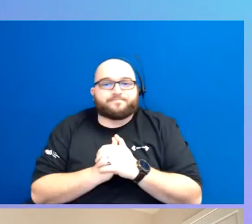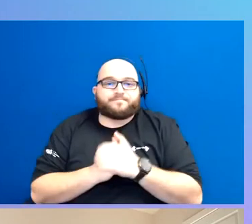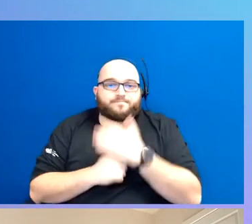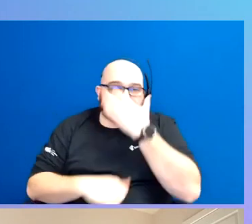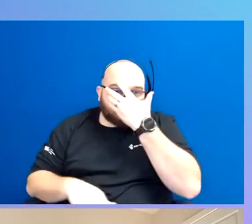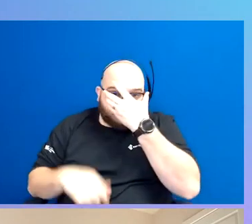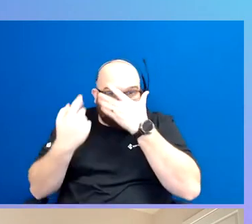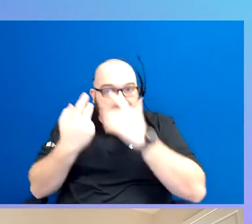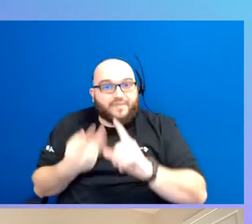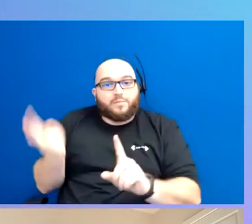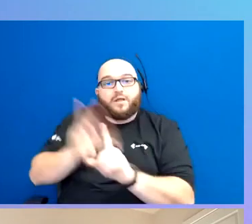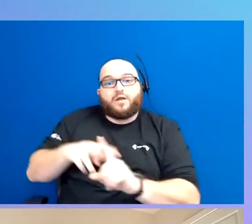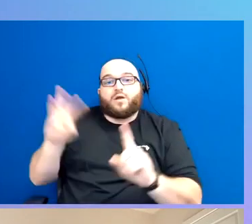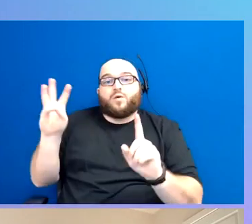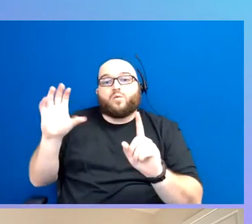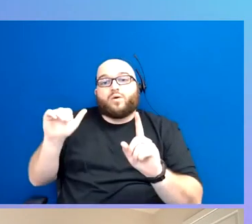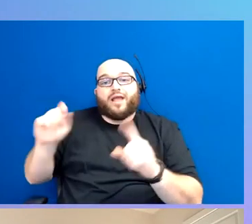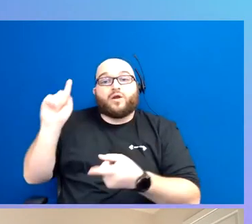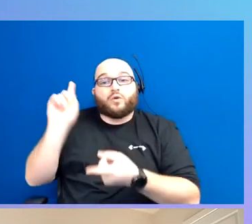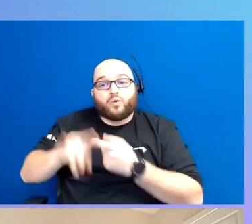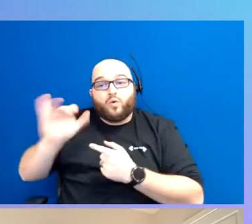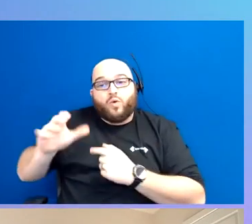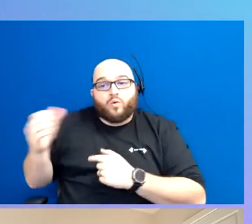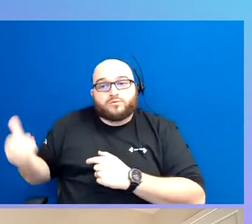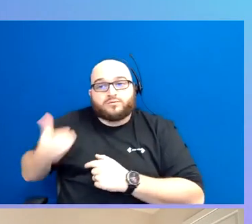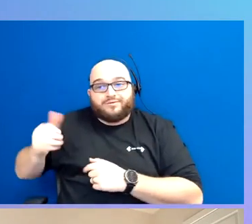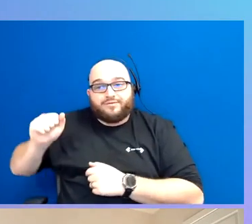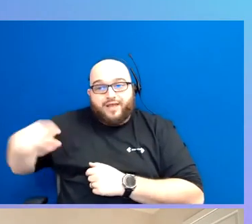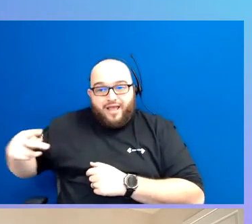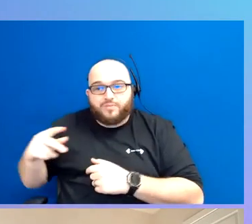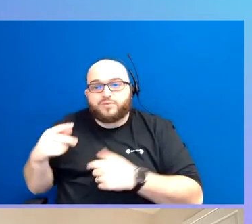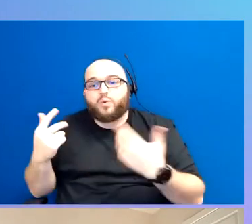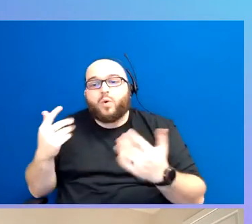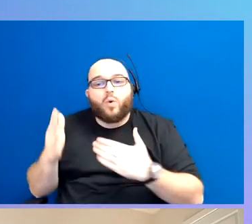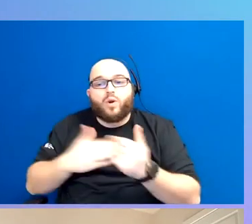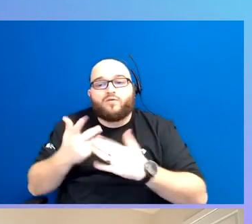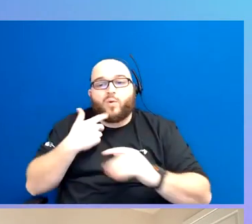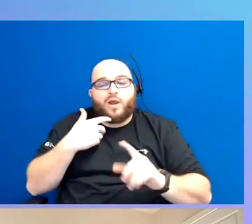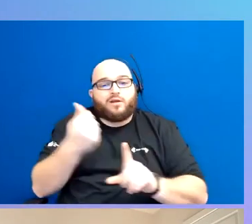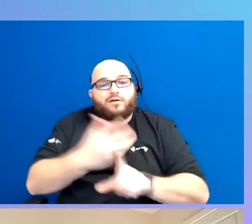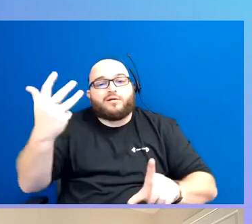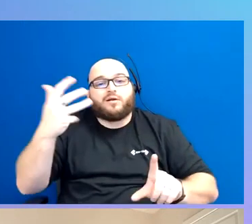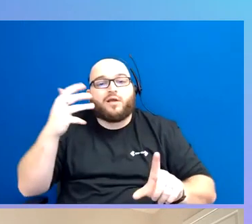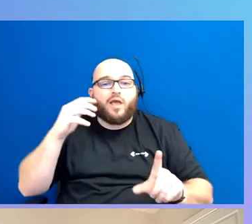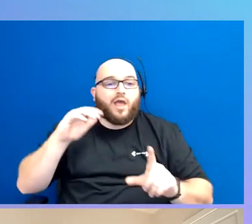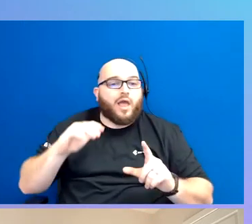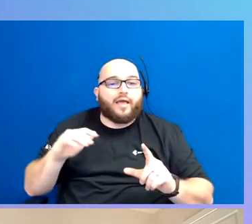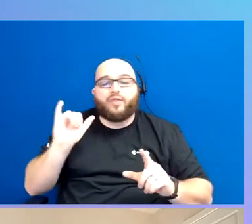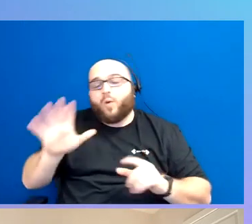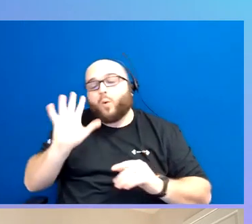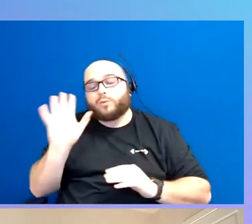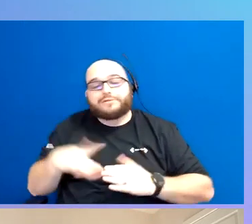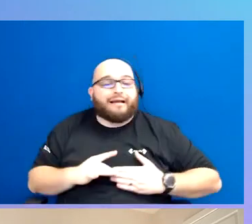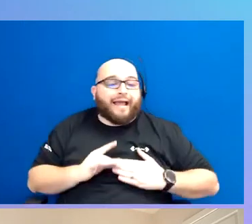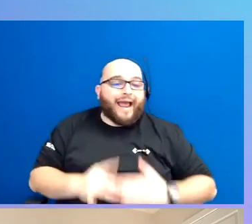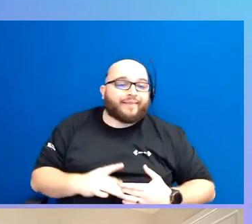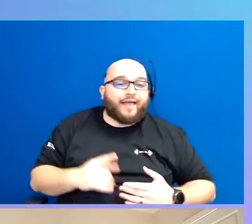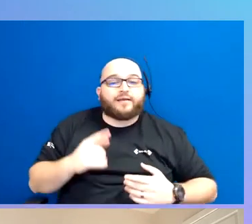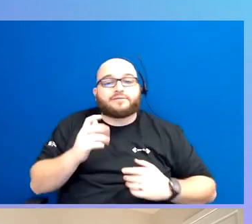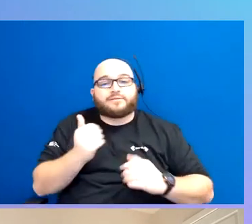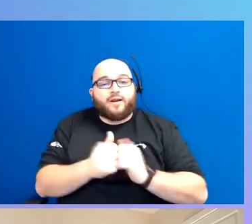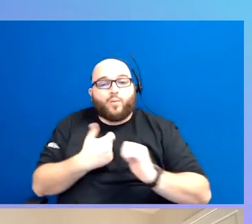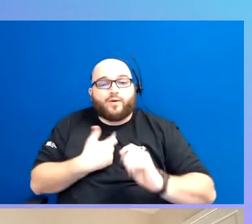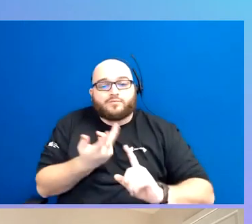to native mobile apps. When we talk about applying the guidelines to the